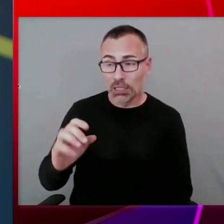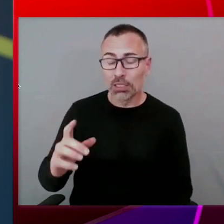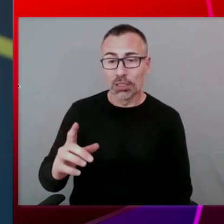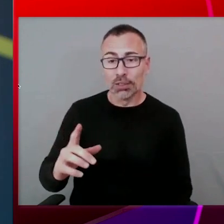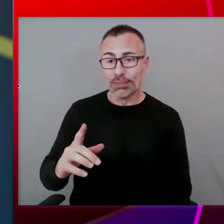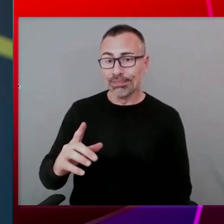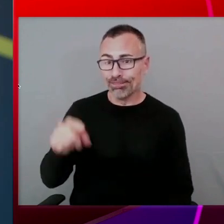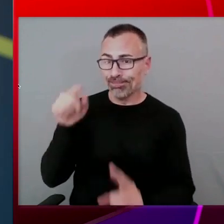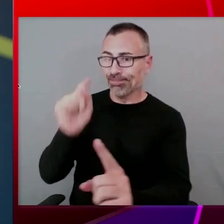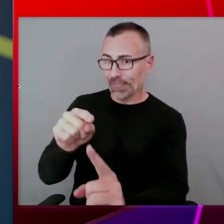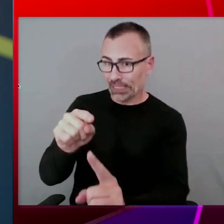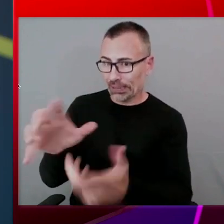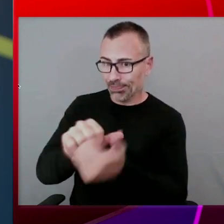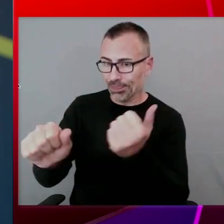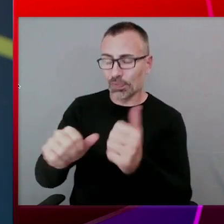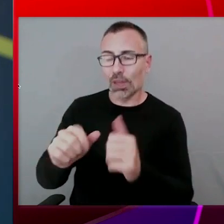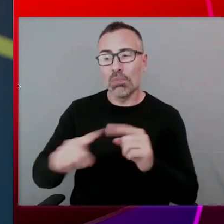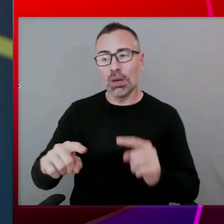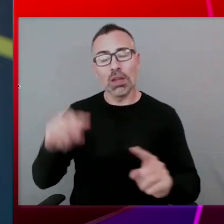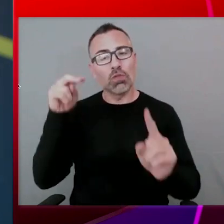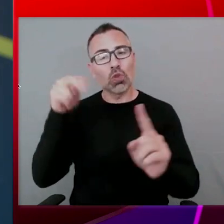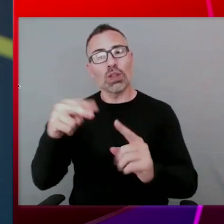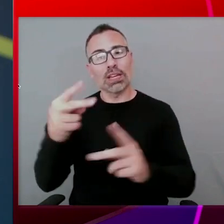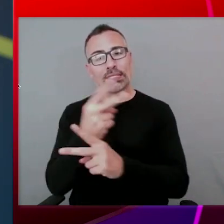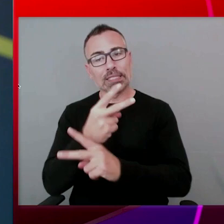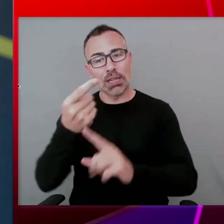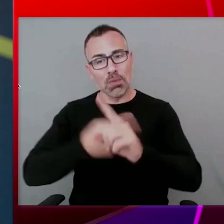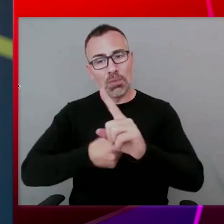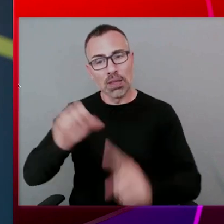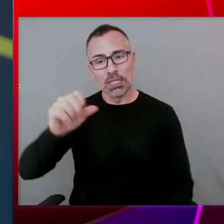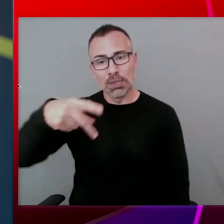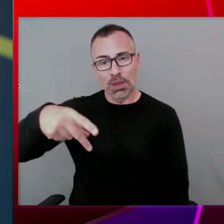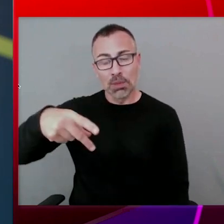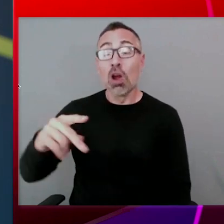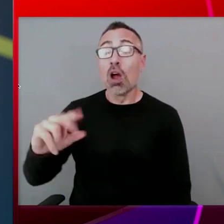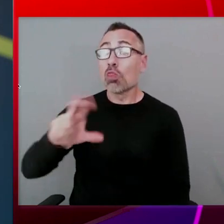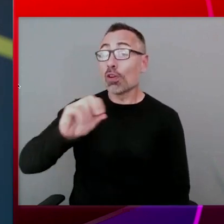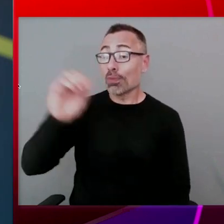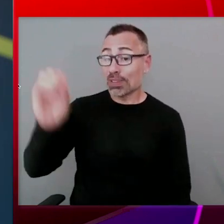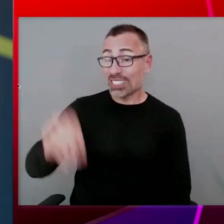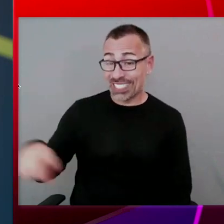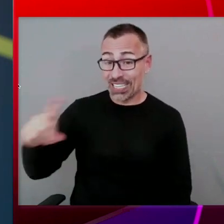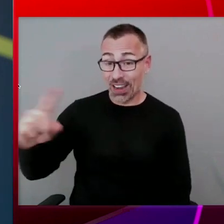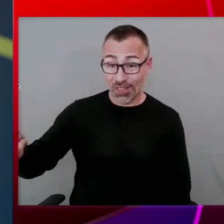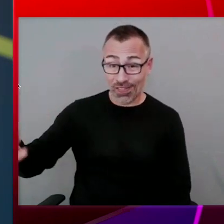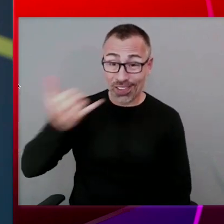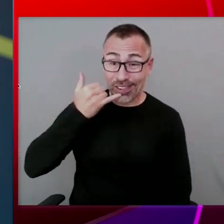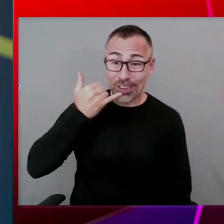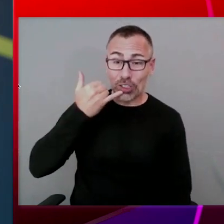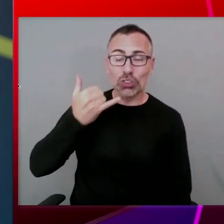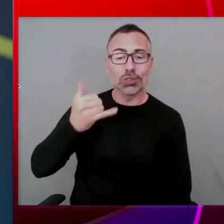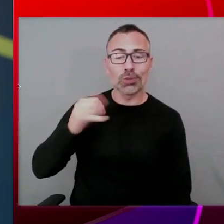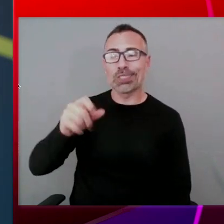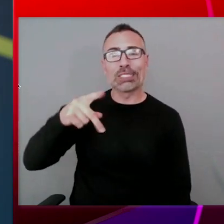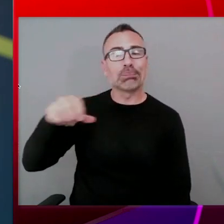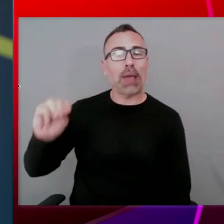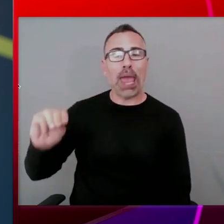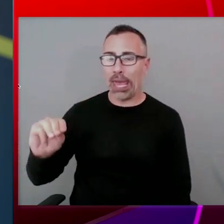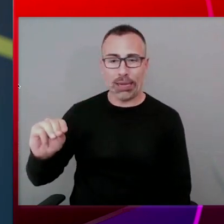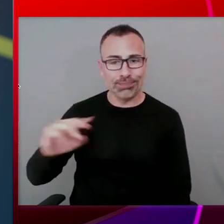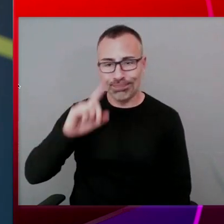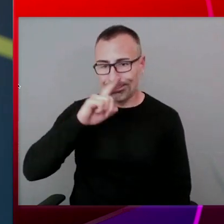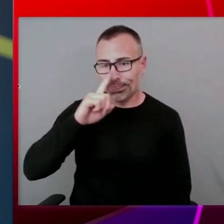at the statistics in the month of September, as an example, 30% of the incoming calls were spam or bots or some form of sabotage. We were able to